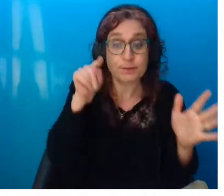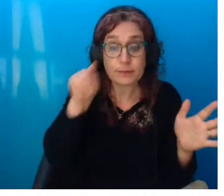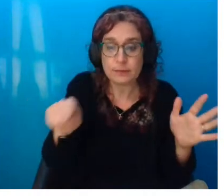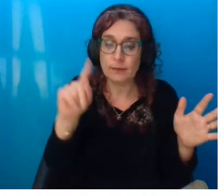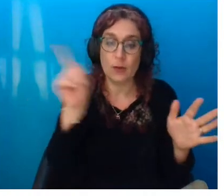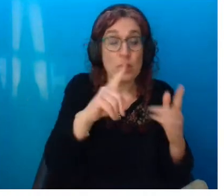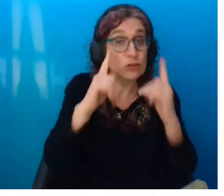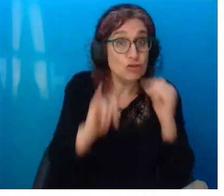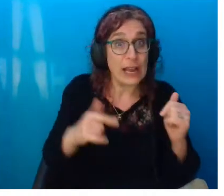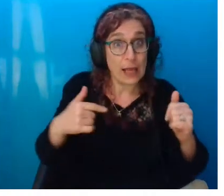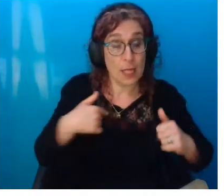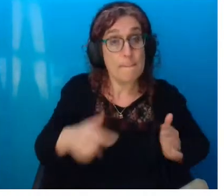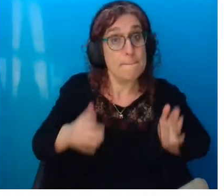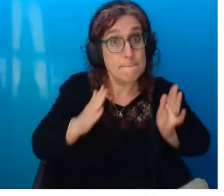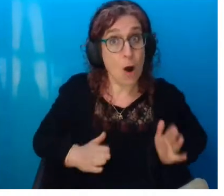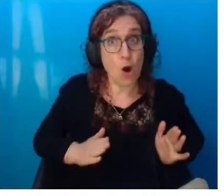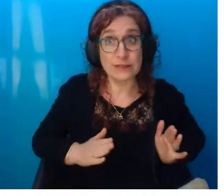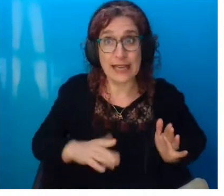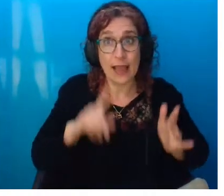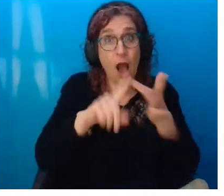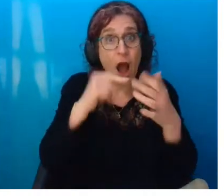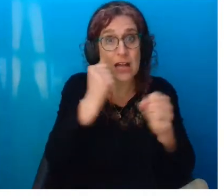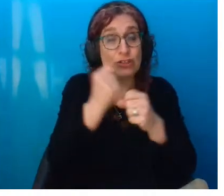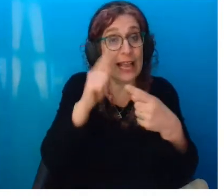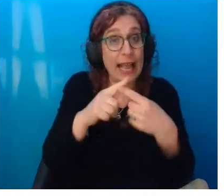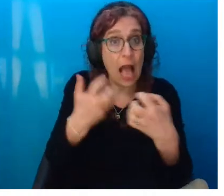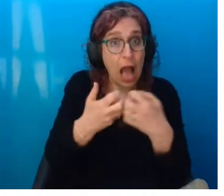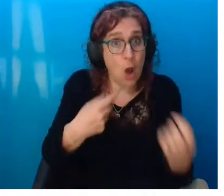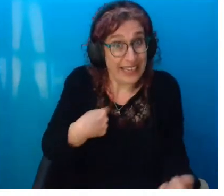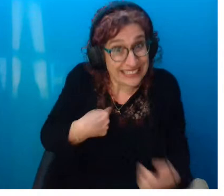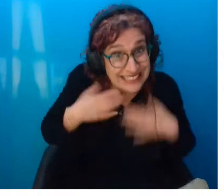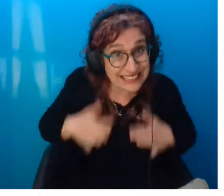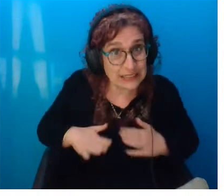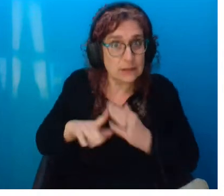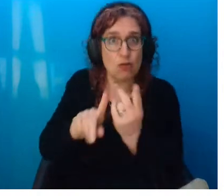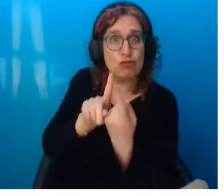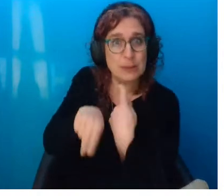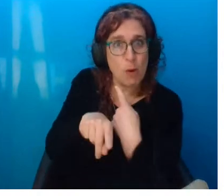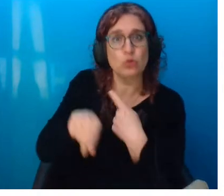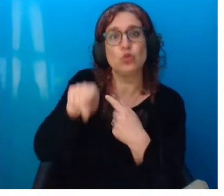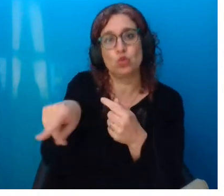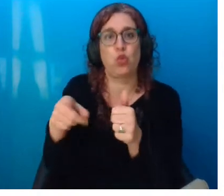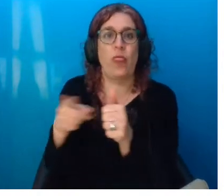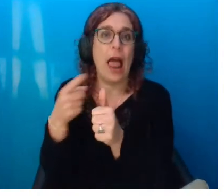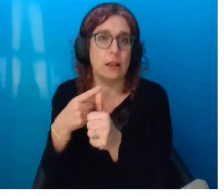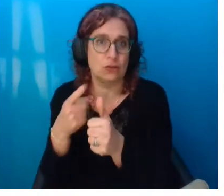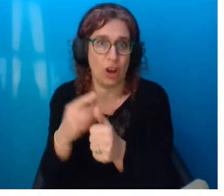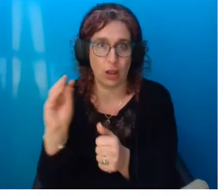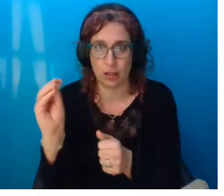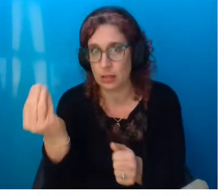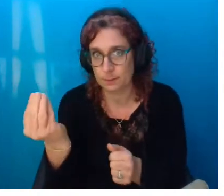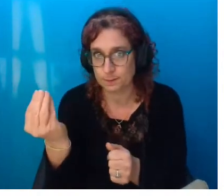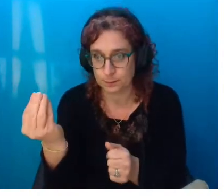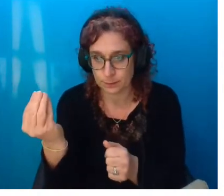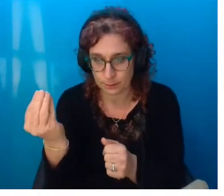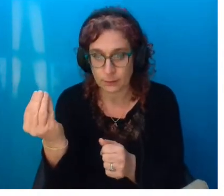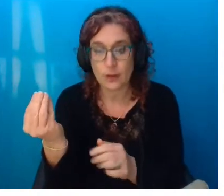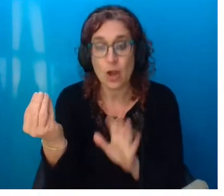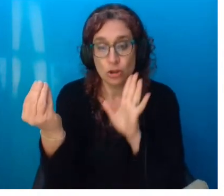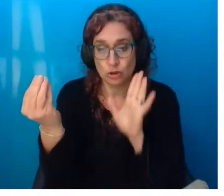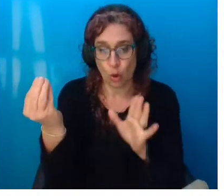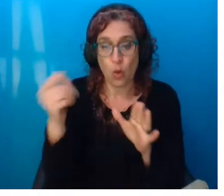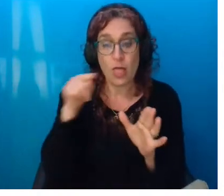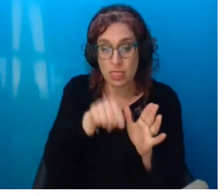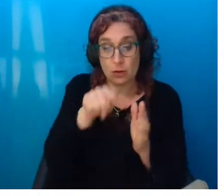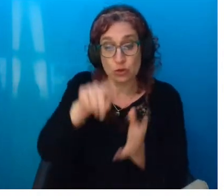allergen. You can quantify the response, which is very useful. A word for primary care, the total IgE is a